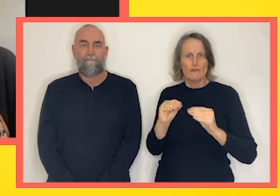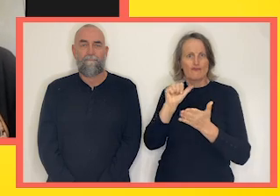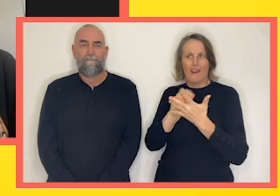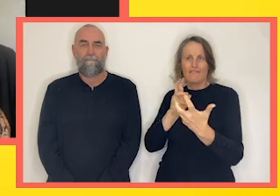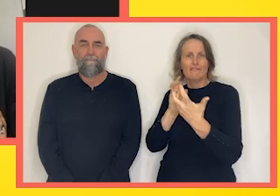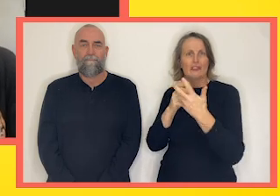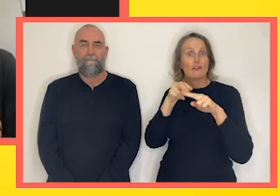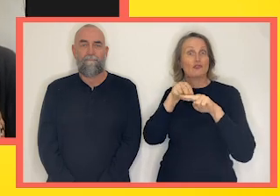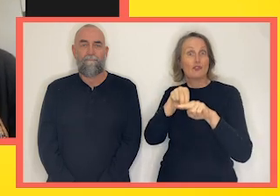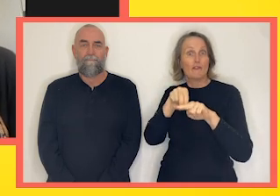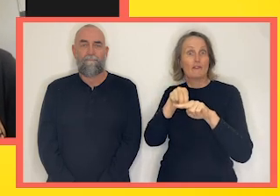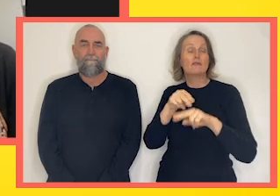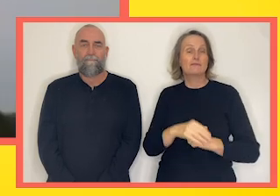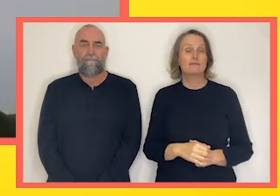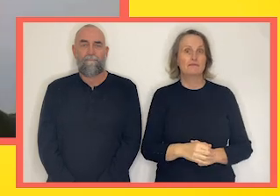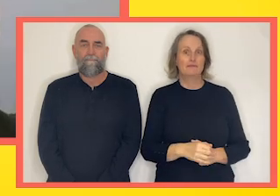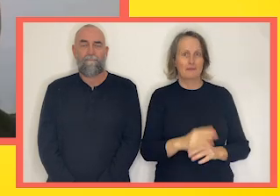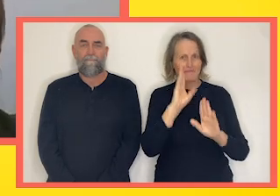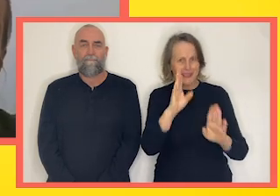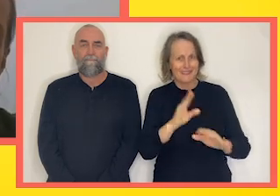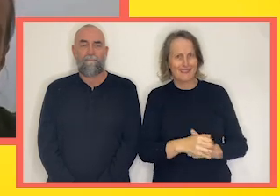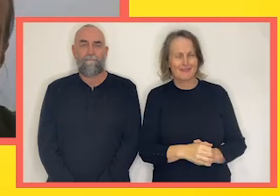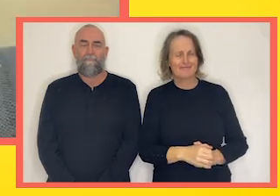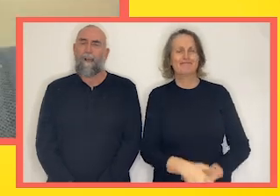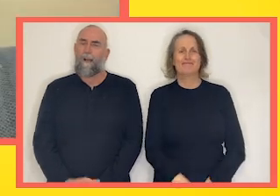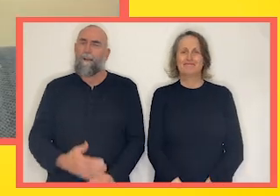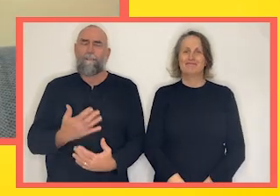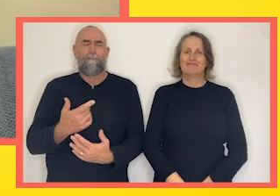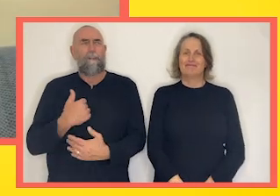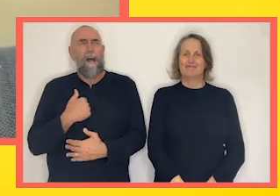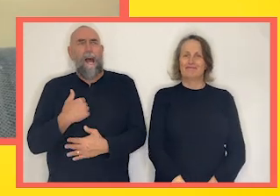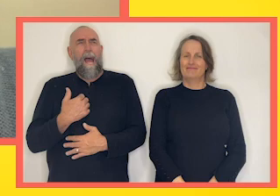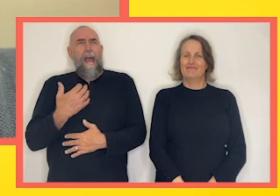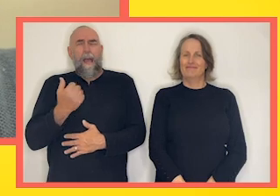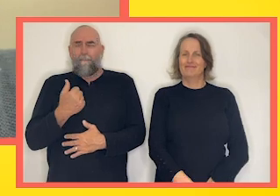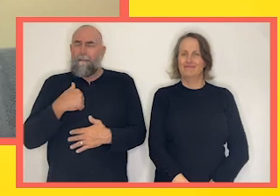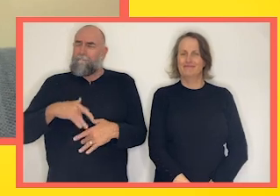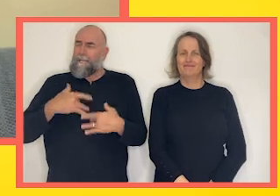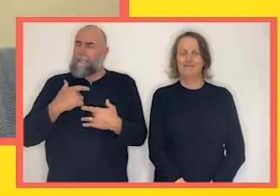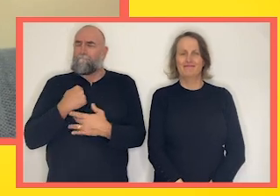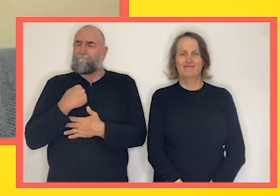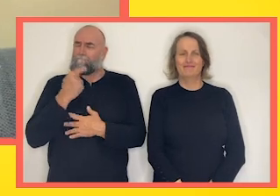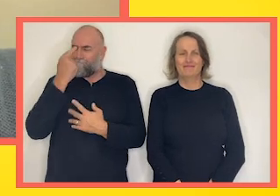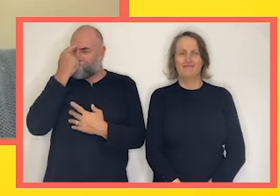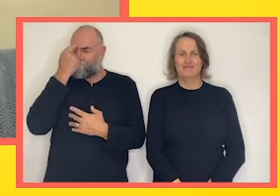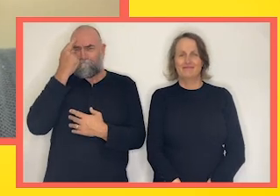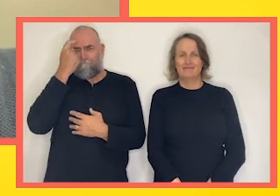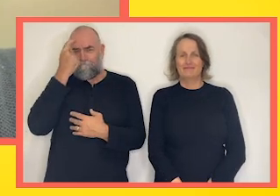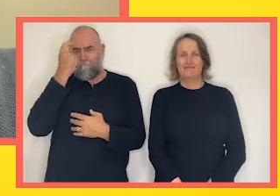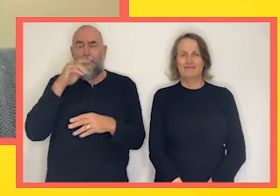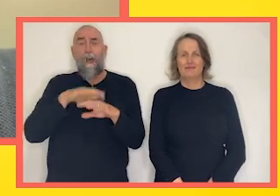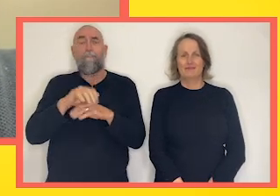for surfing, basically. Oh, amazing. I have this sneaky suspicion that the